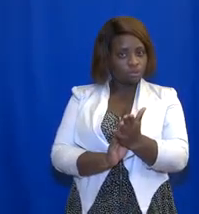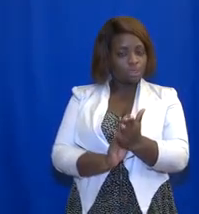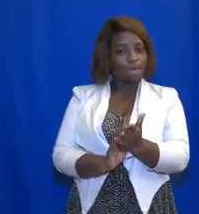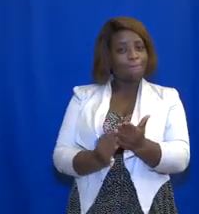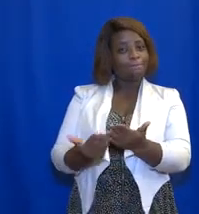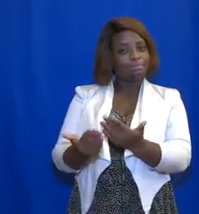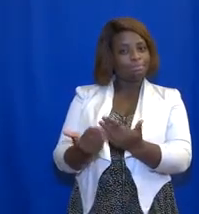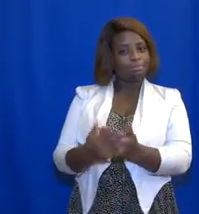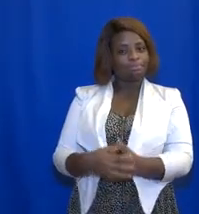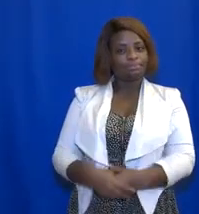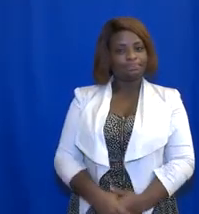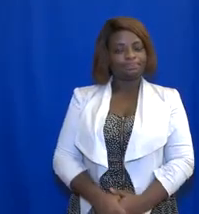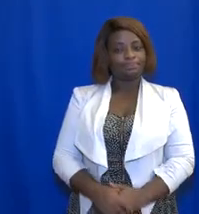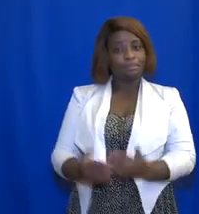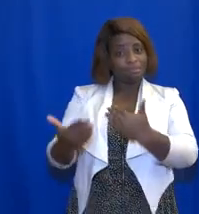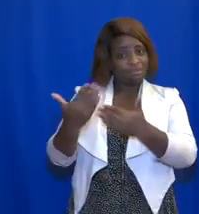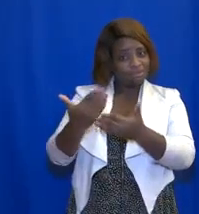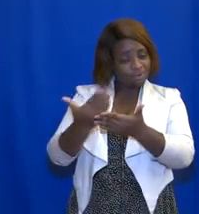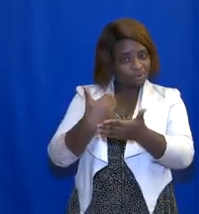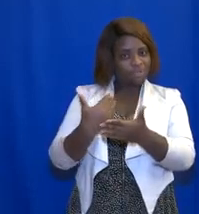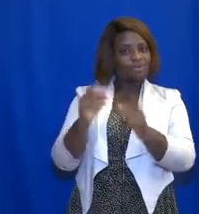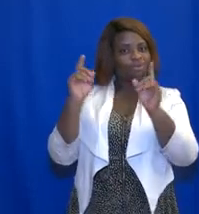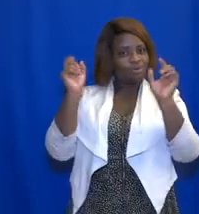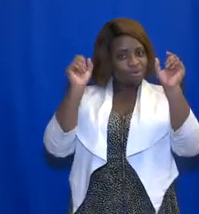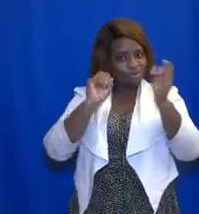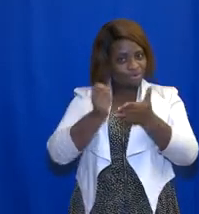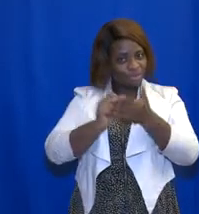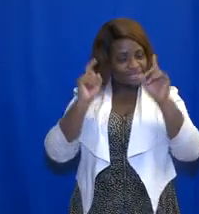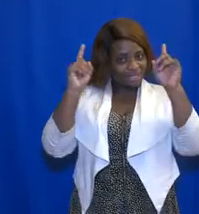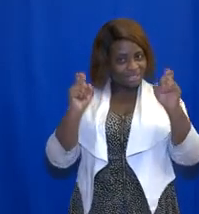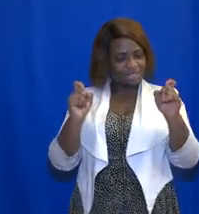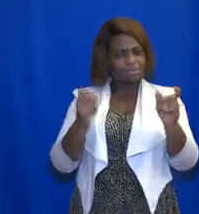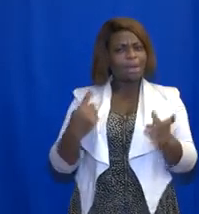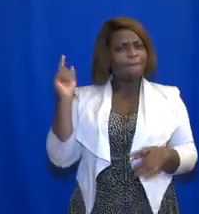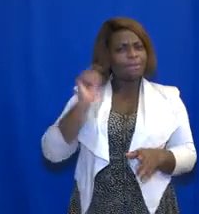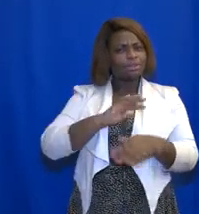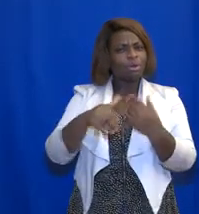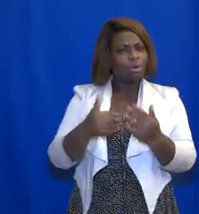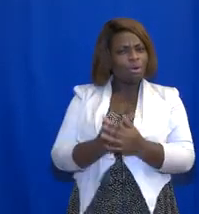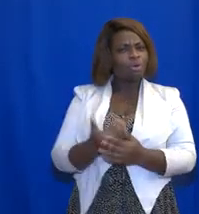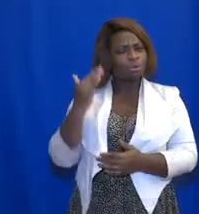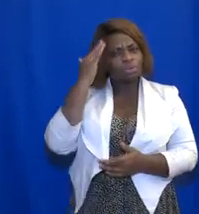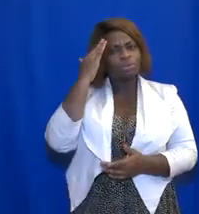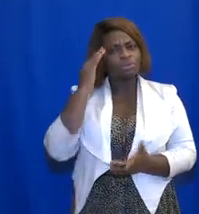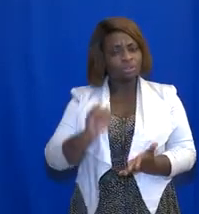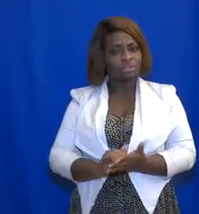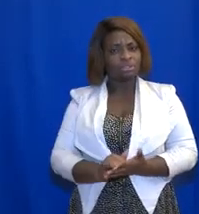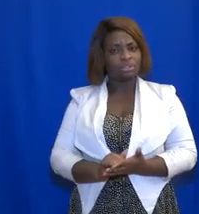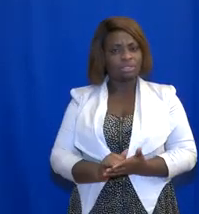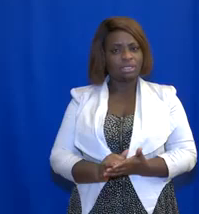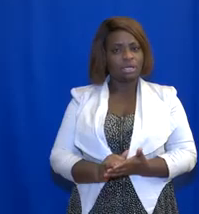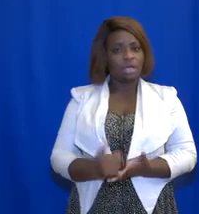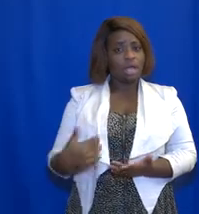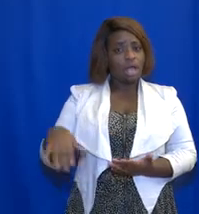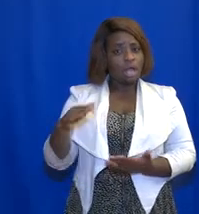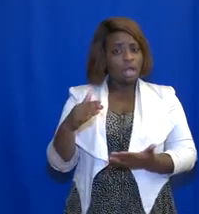baba na mema ame examen isani wo fe wonu ake wo manu